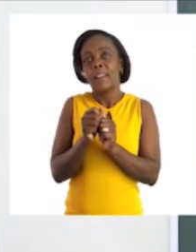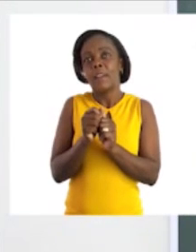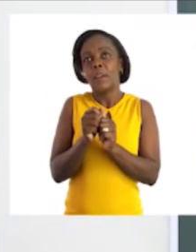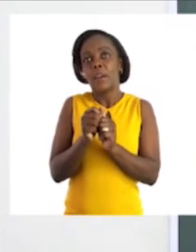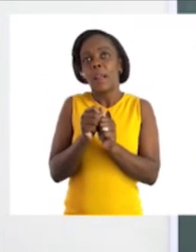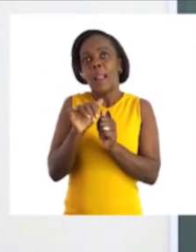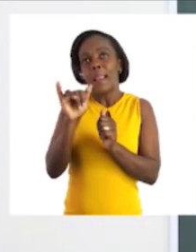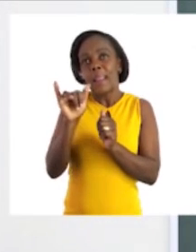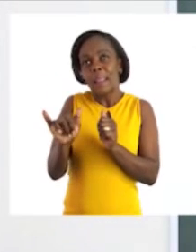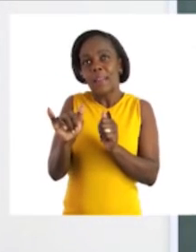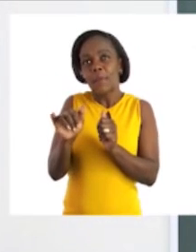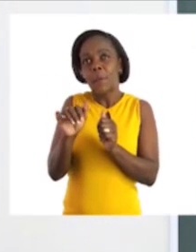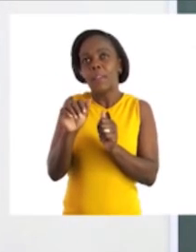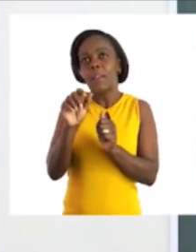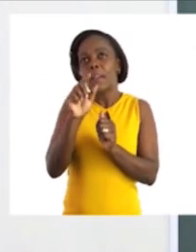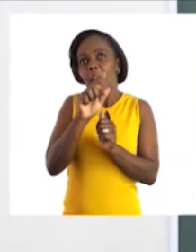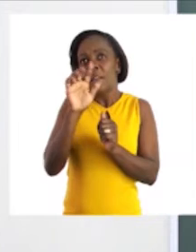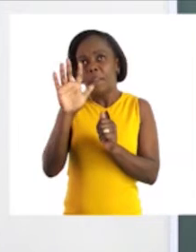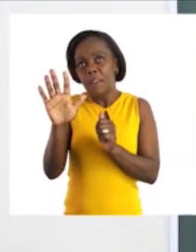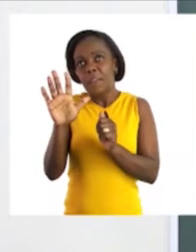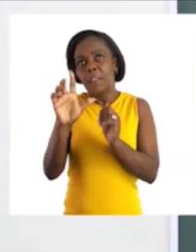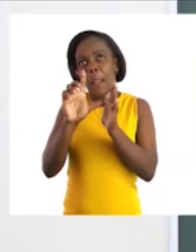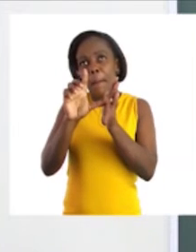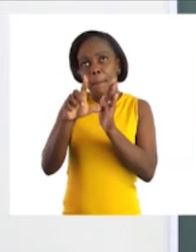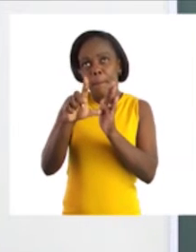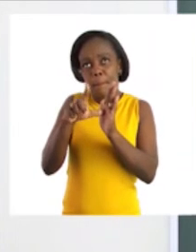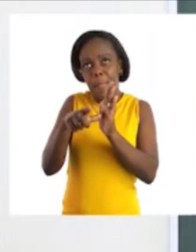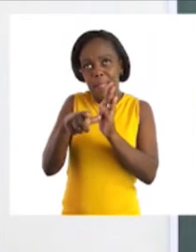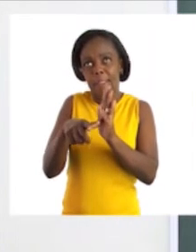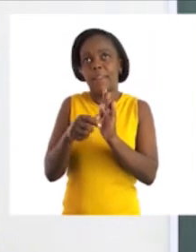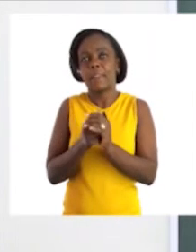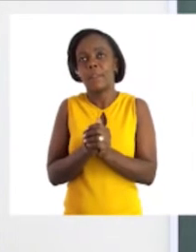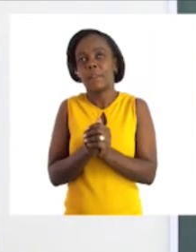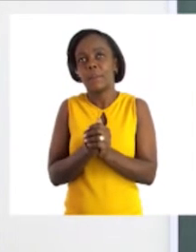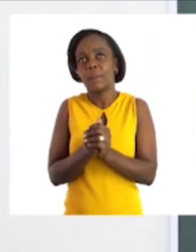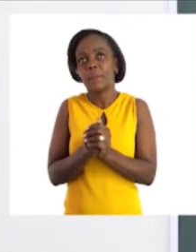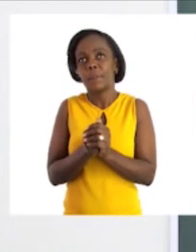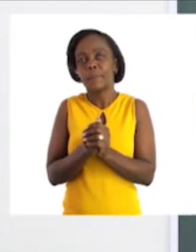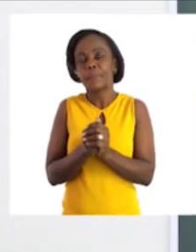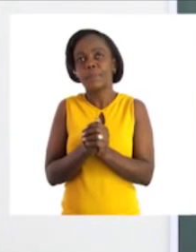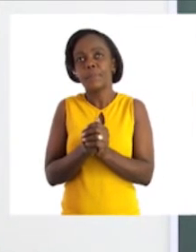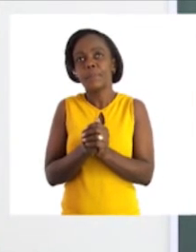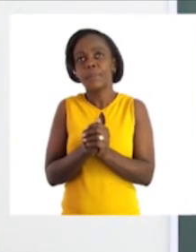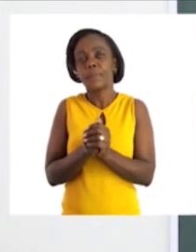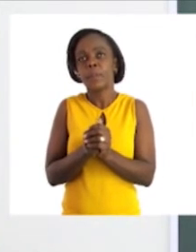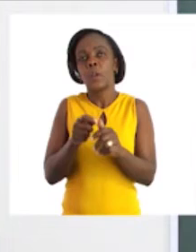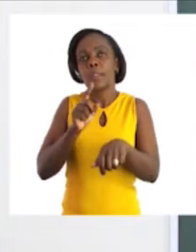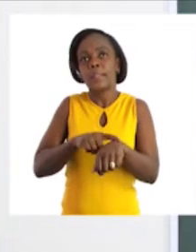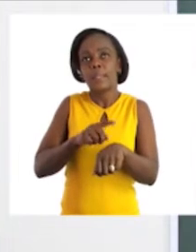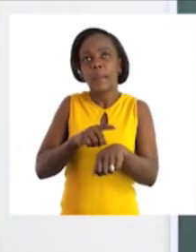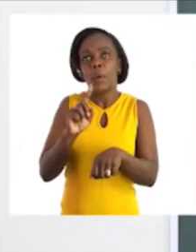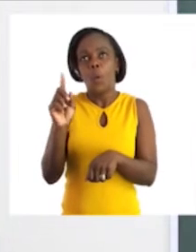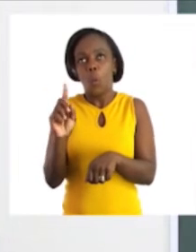All right. So now let's come to the examples. Now, would you tell me what time would this be then?